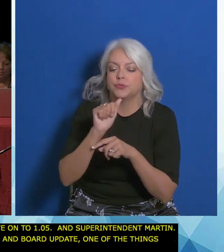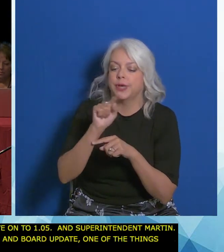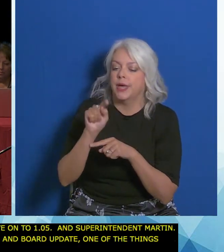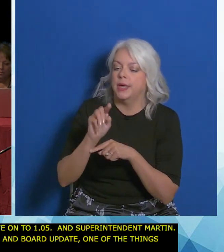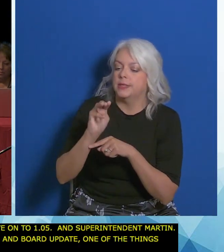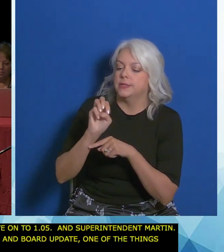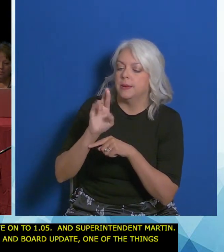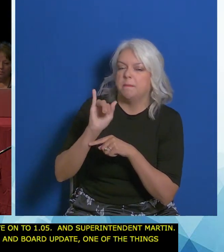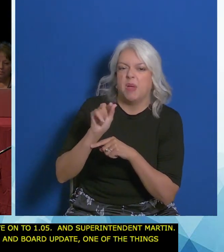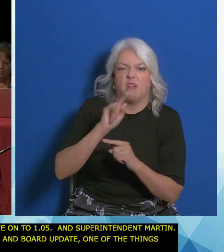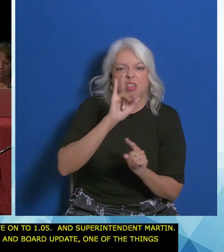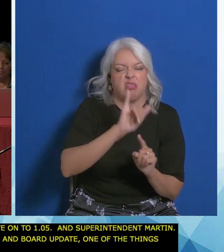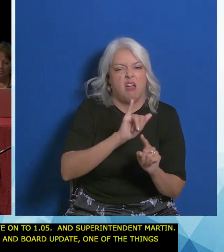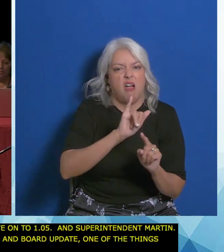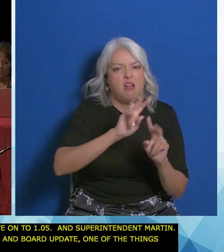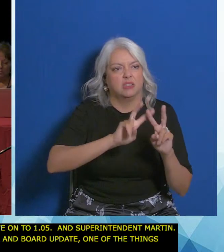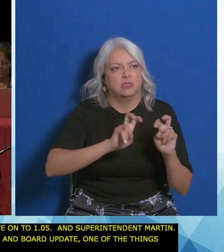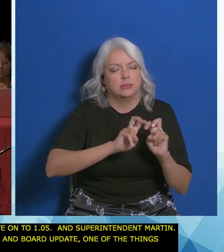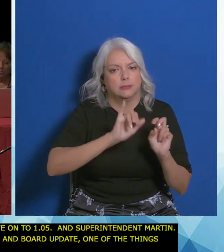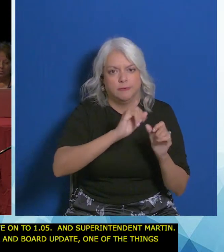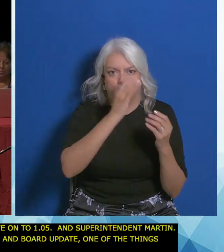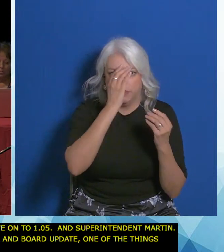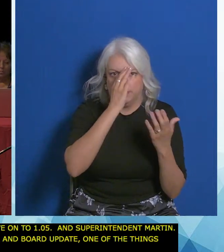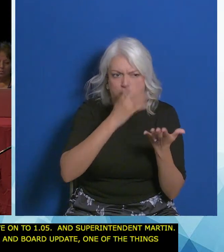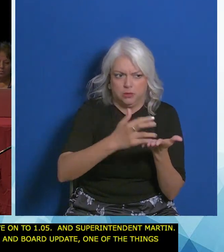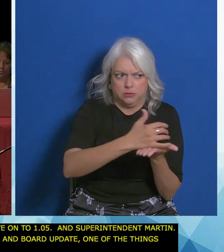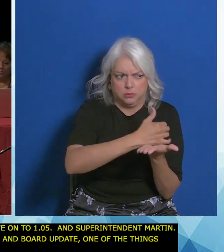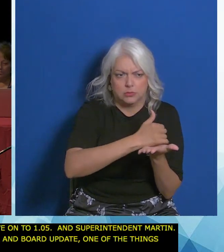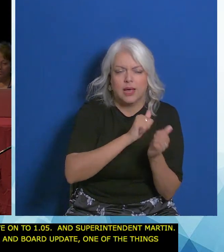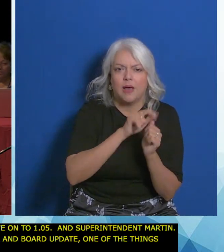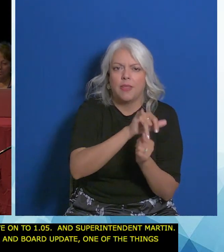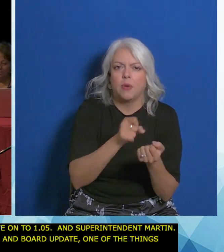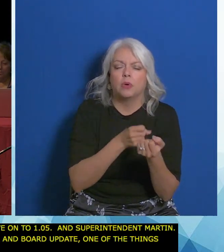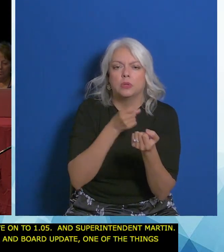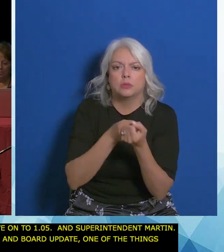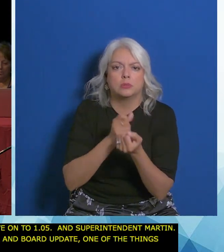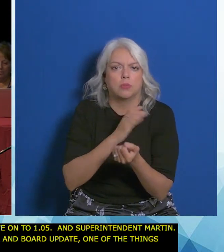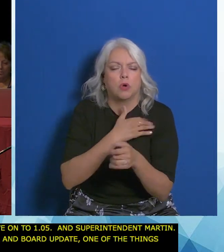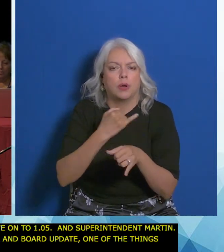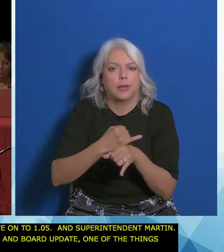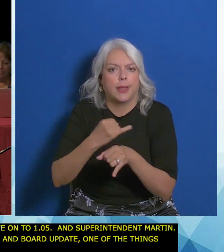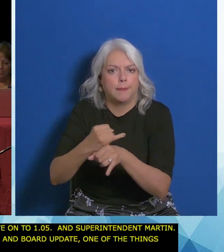data and how that will drive schools.